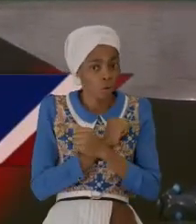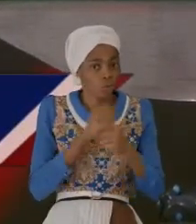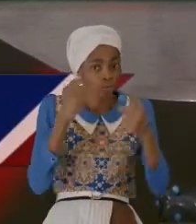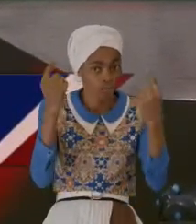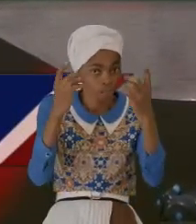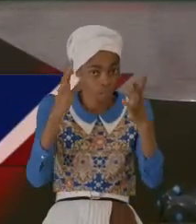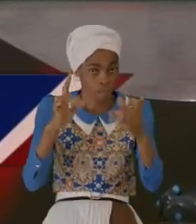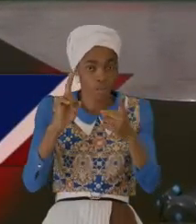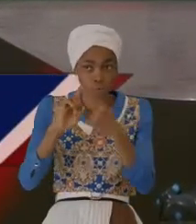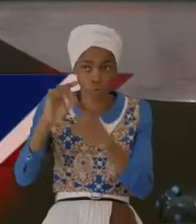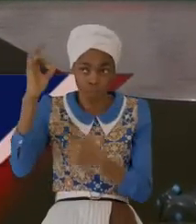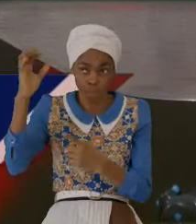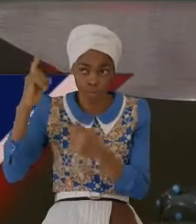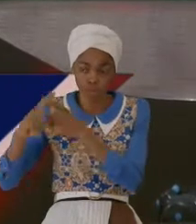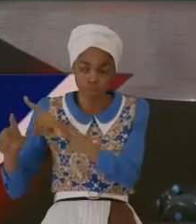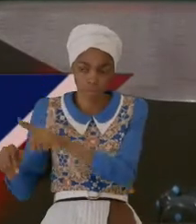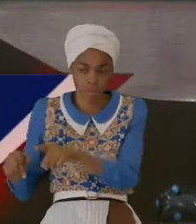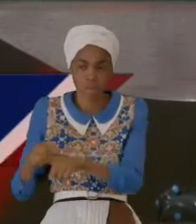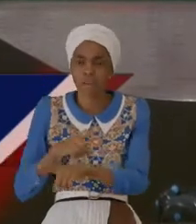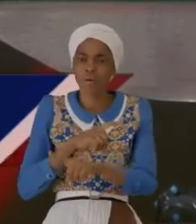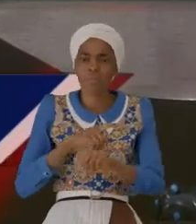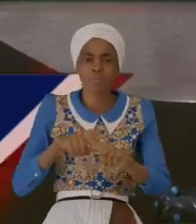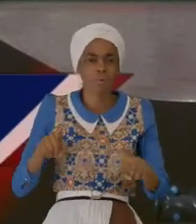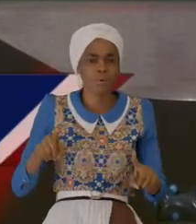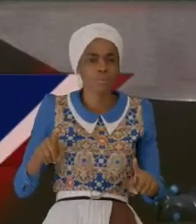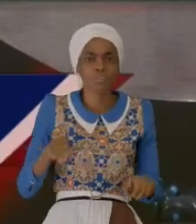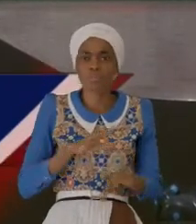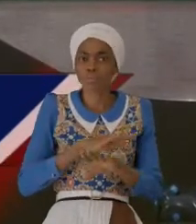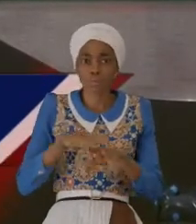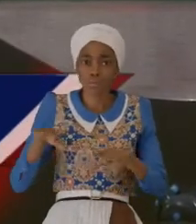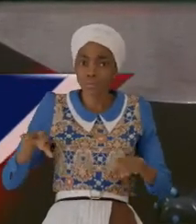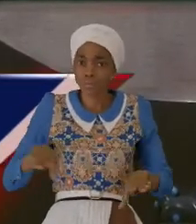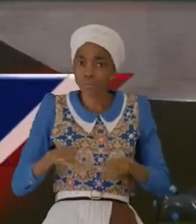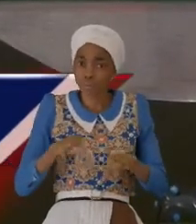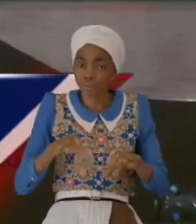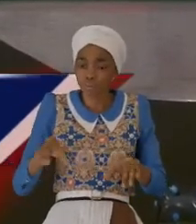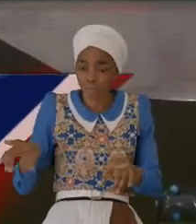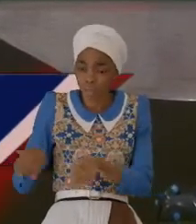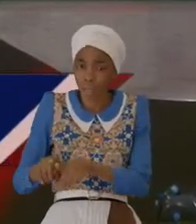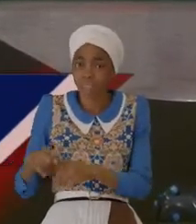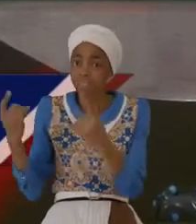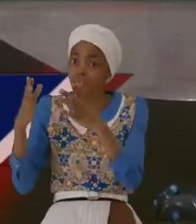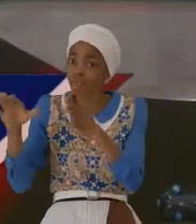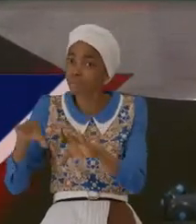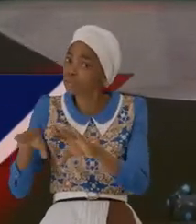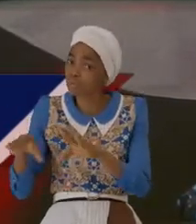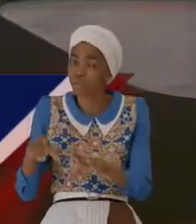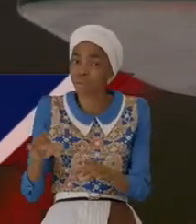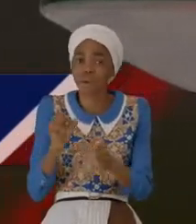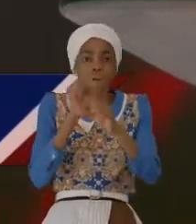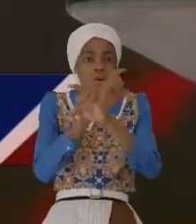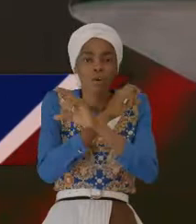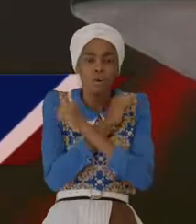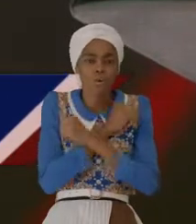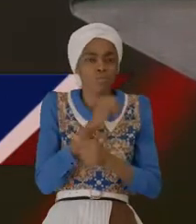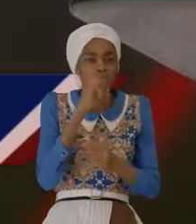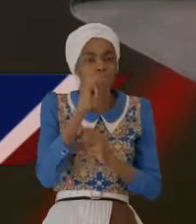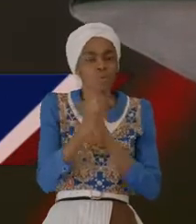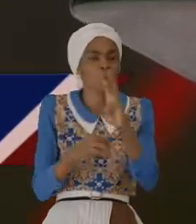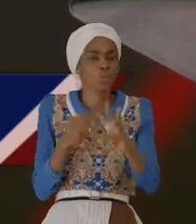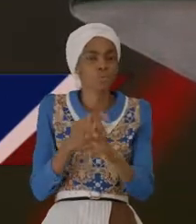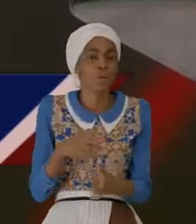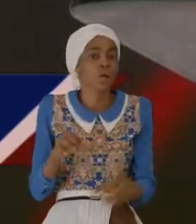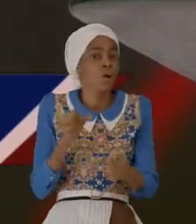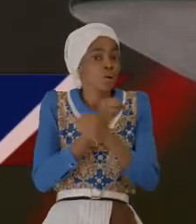preach unto them don't do us detail look not the world love the Pharisees to show them